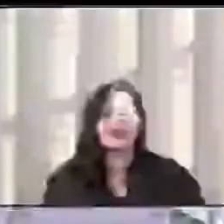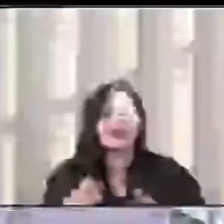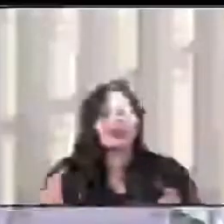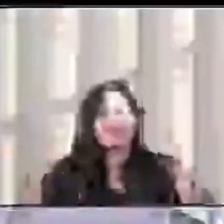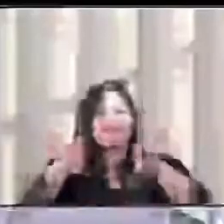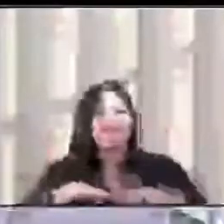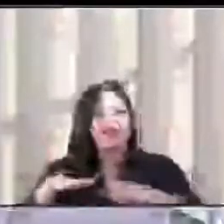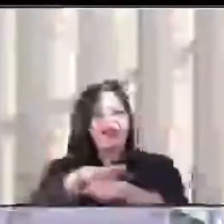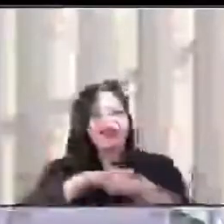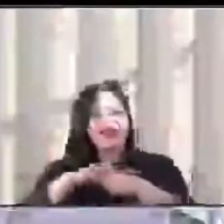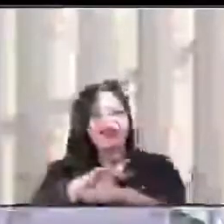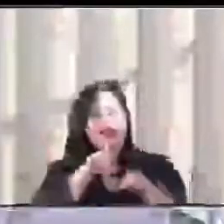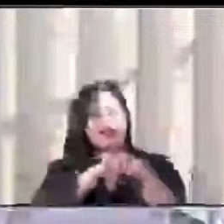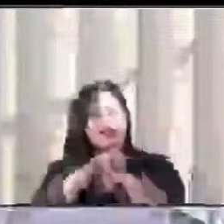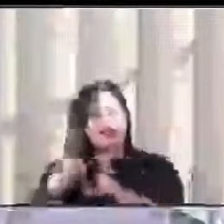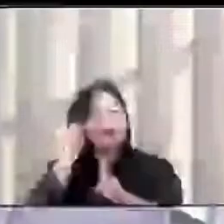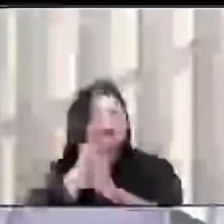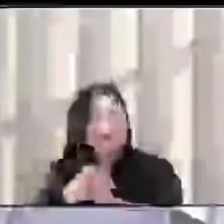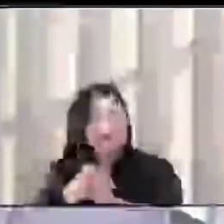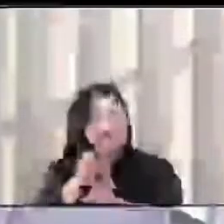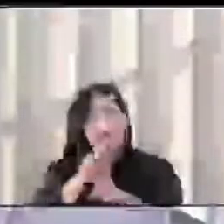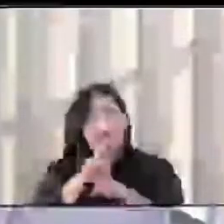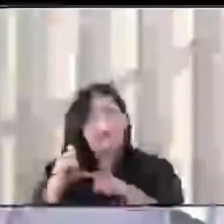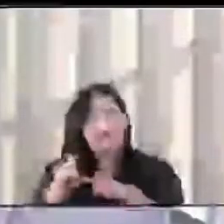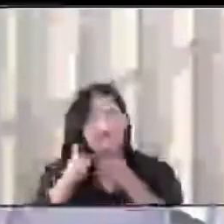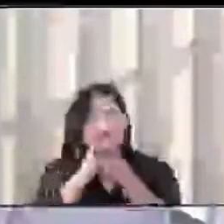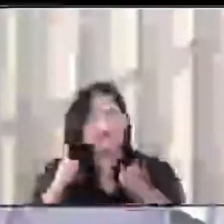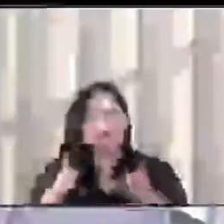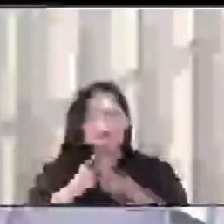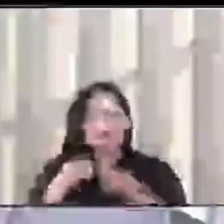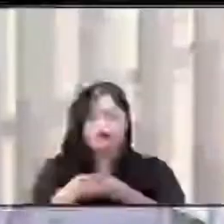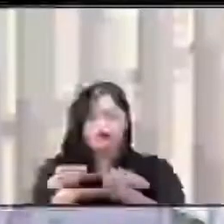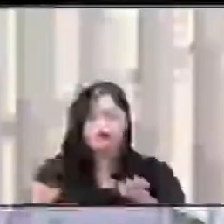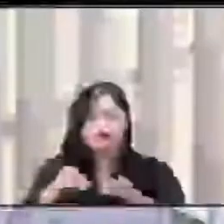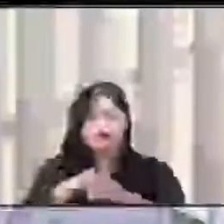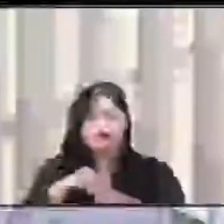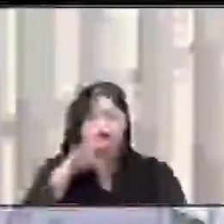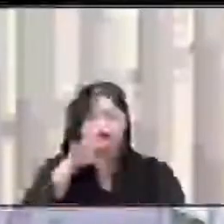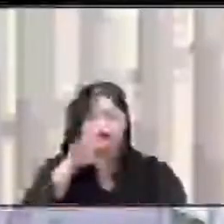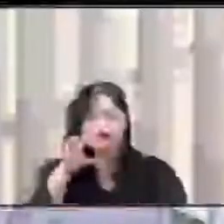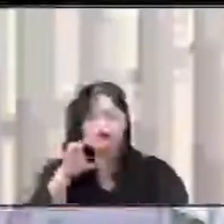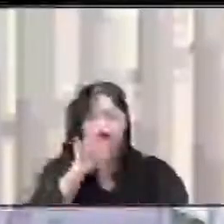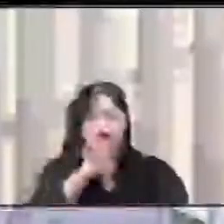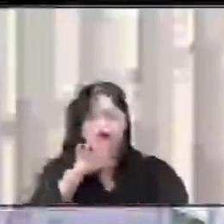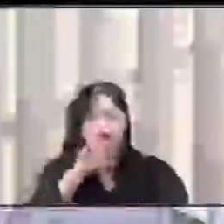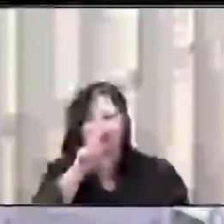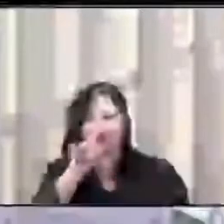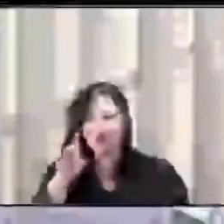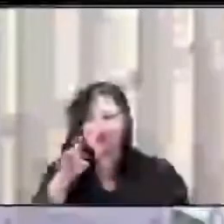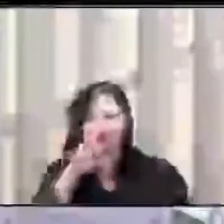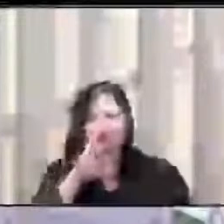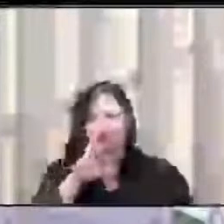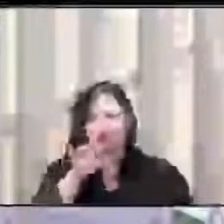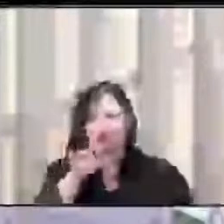who have been impacted by any of this know that they can call our district office in Encino at